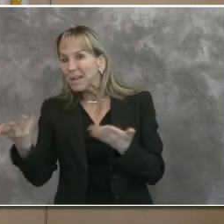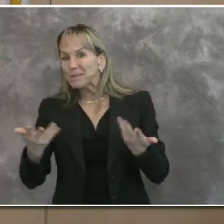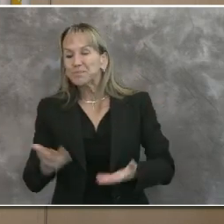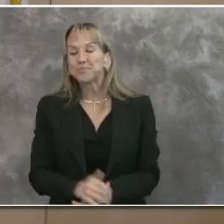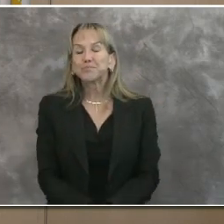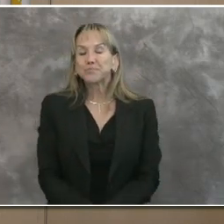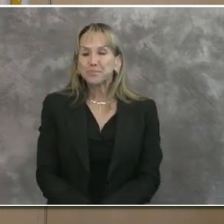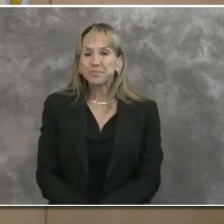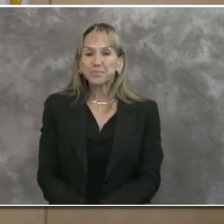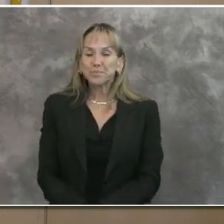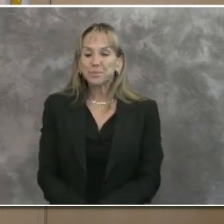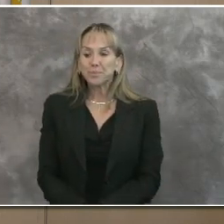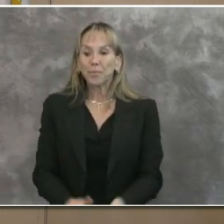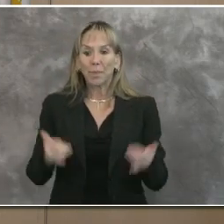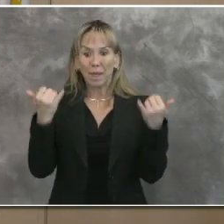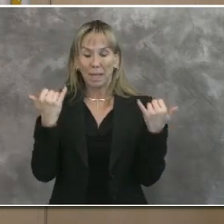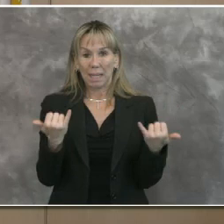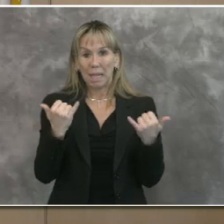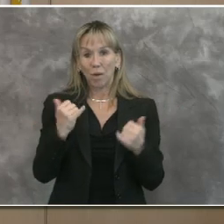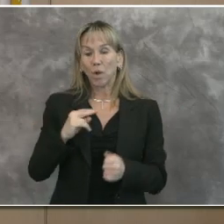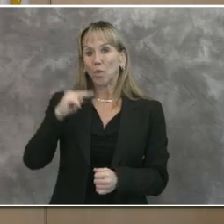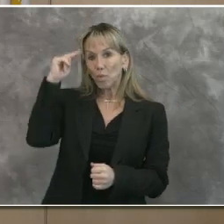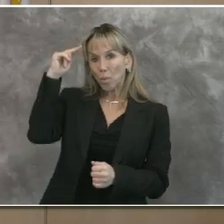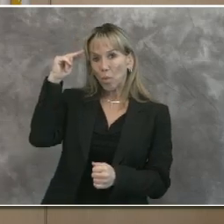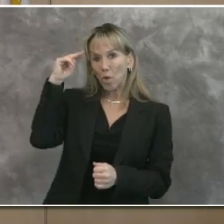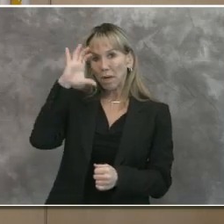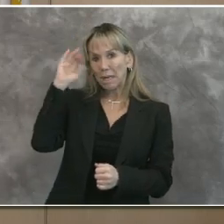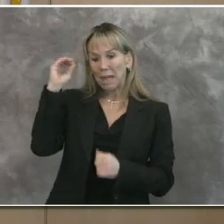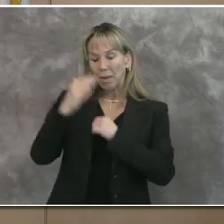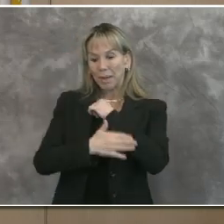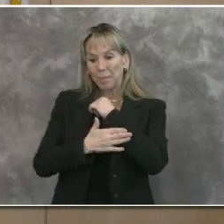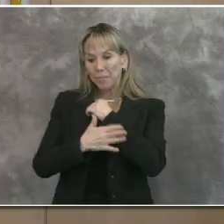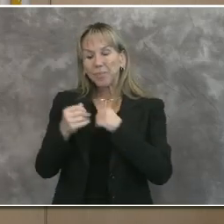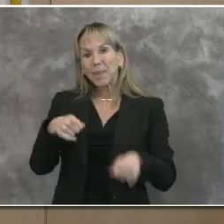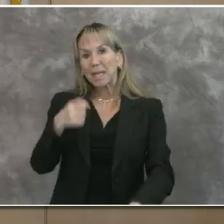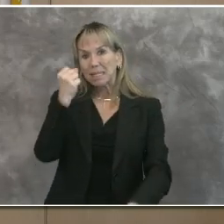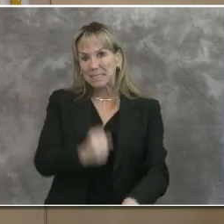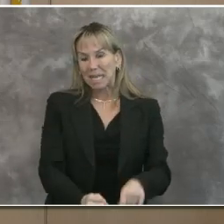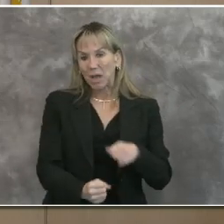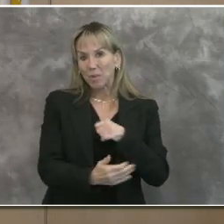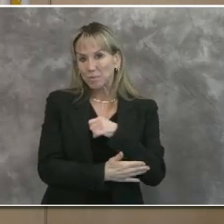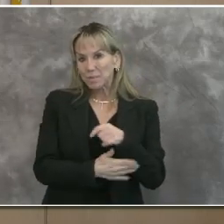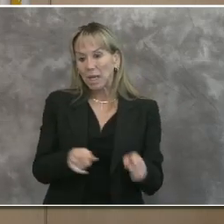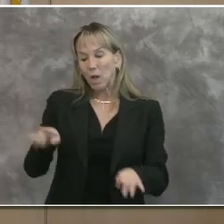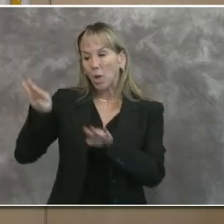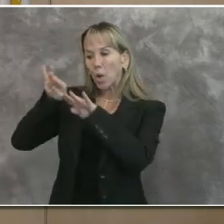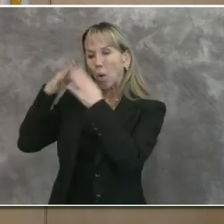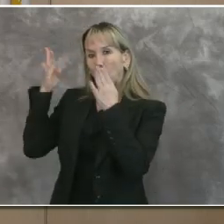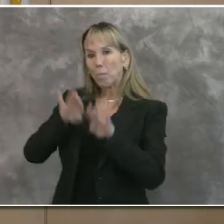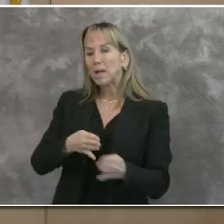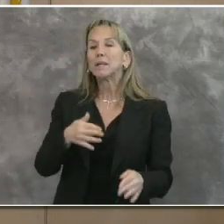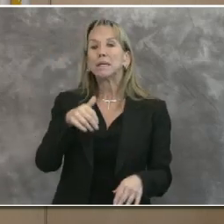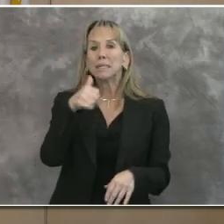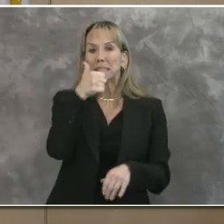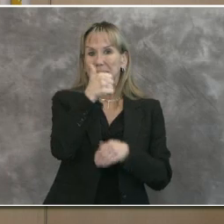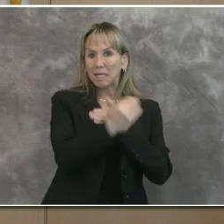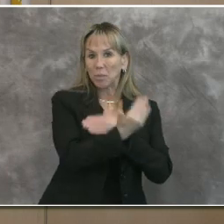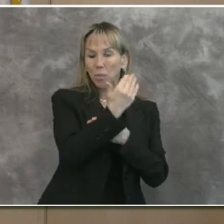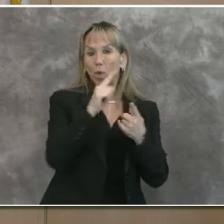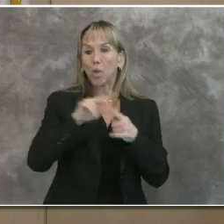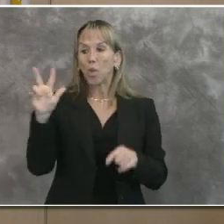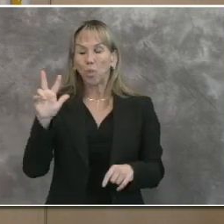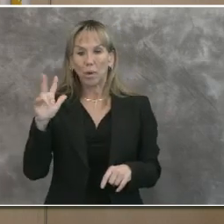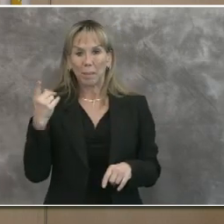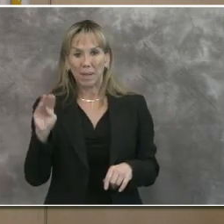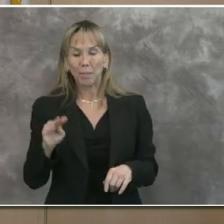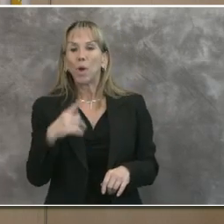So currently at North and South County, they are open from 10 to 3 o'clock. We have